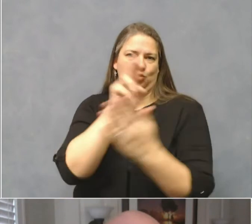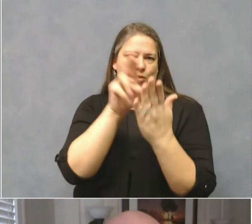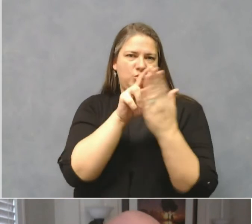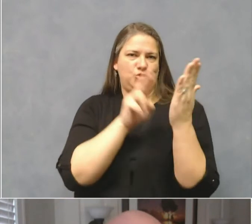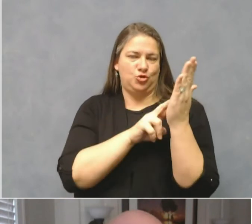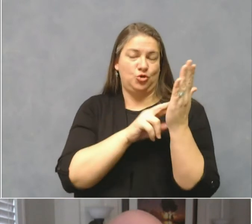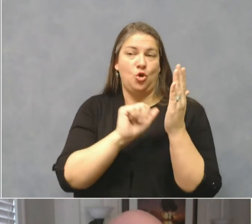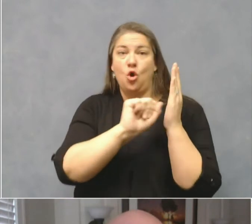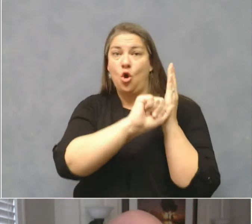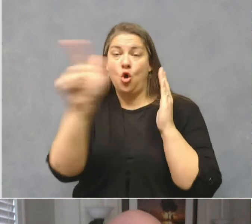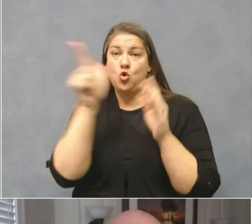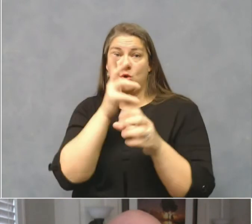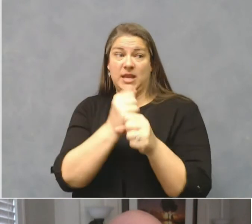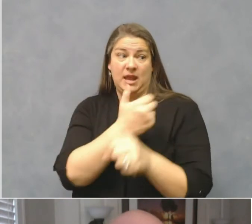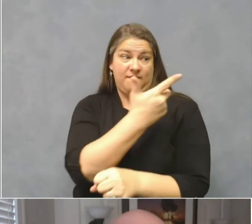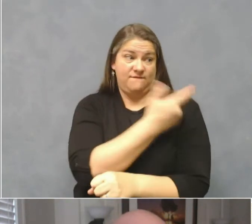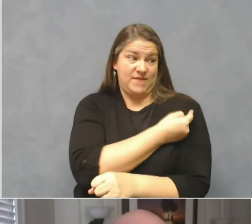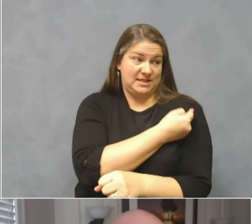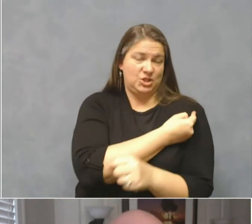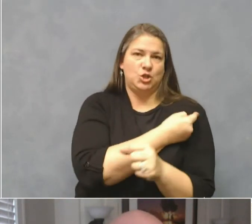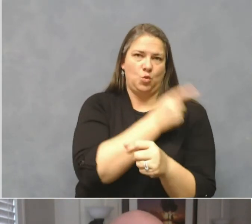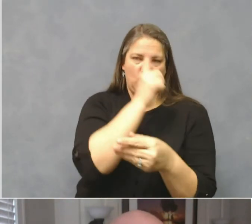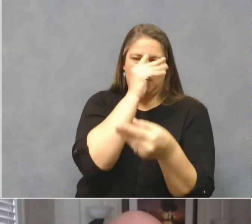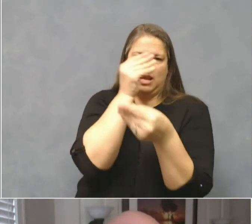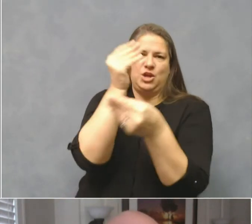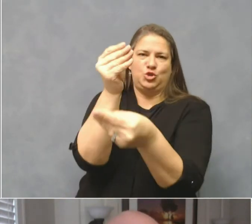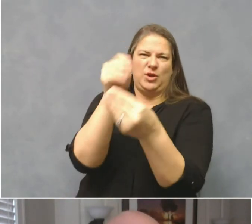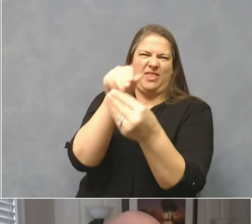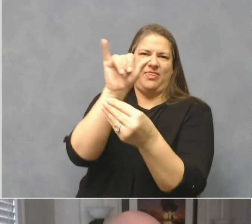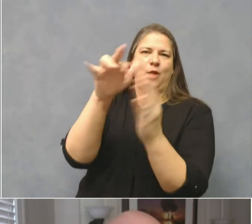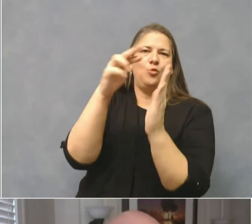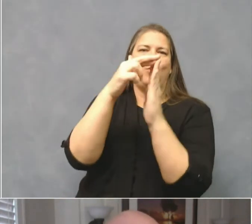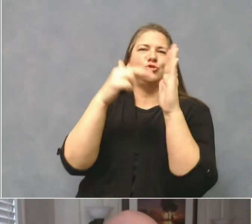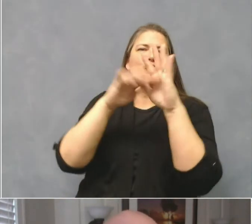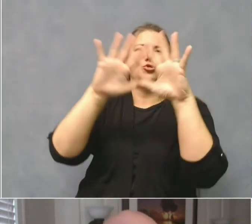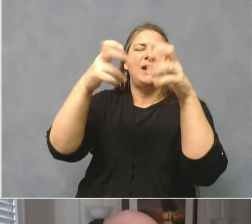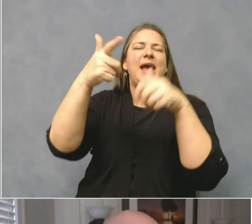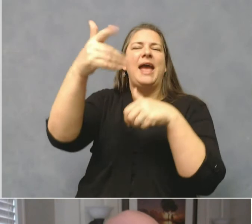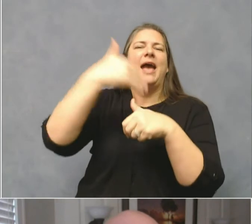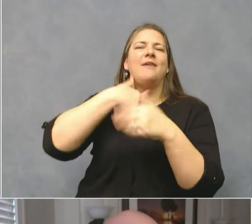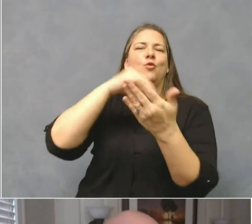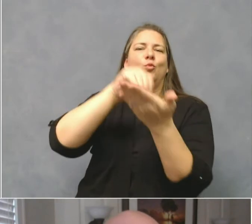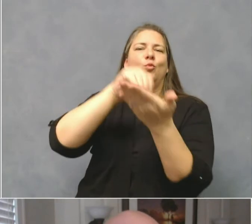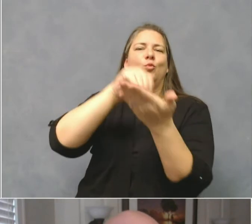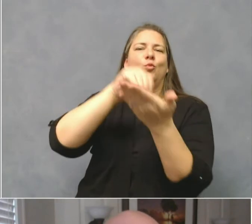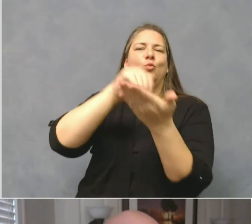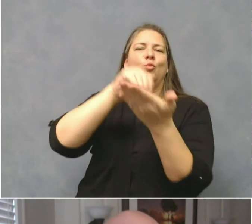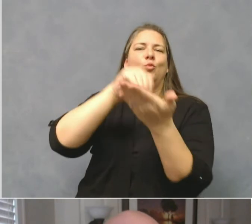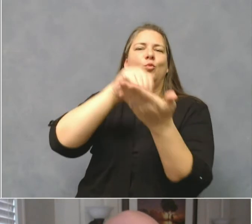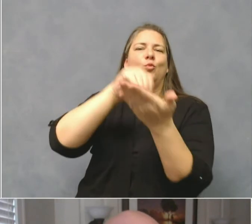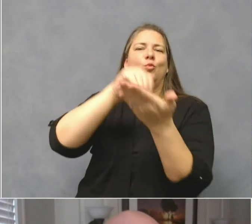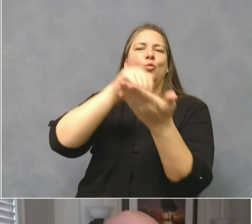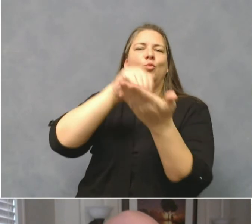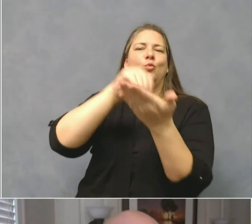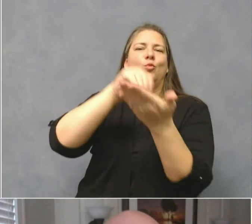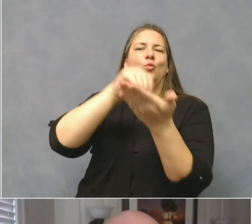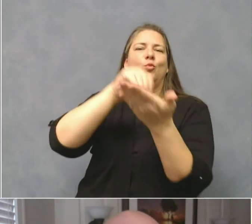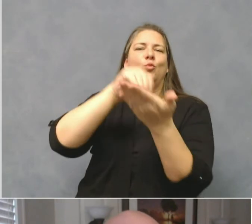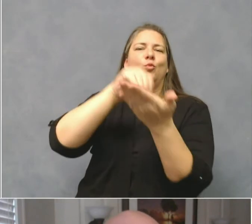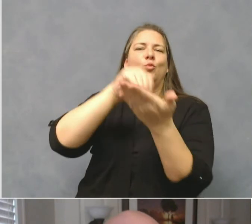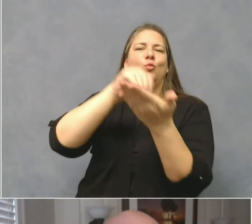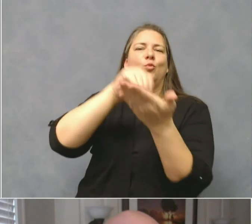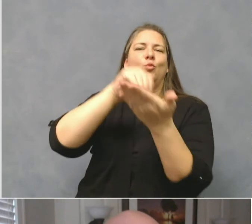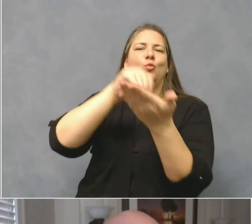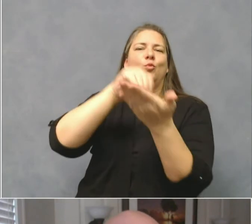vaccine will be entered into that registry. So we'll have a record. We'll know which vaccine they received. We'll know how many doses